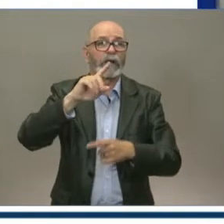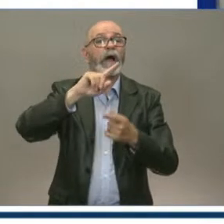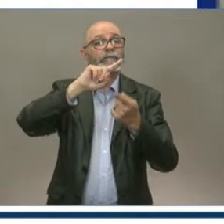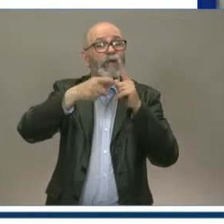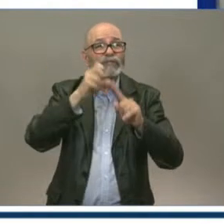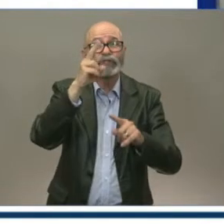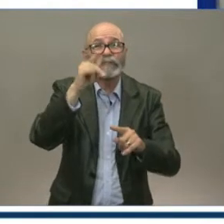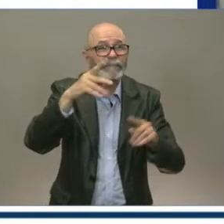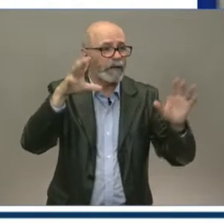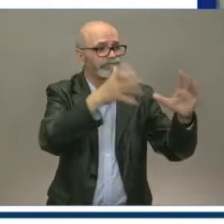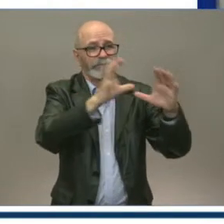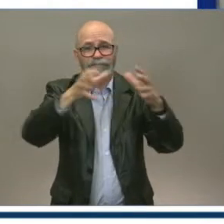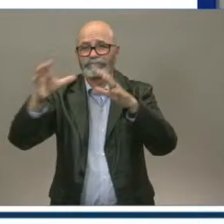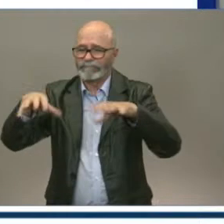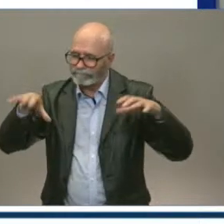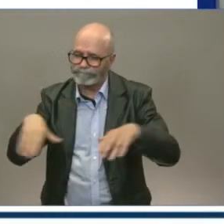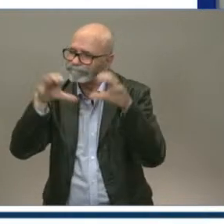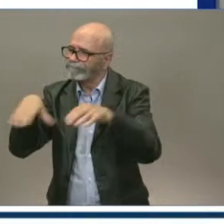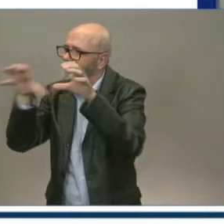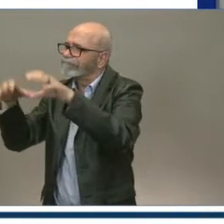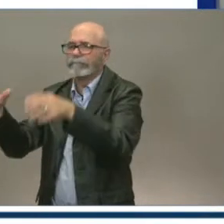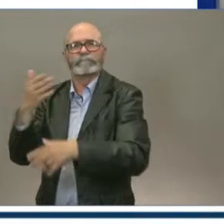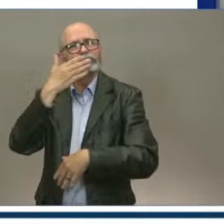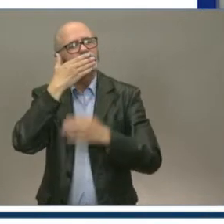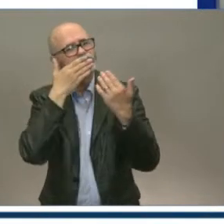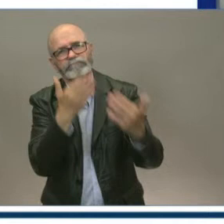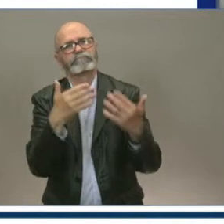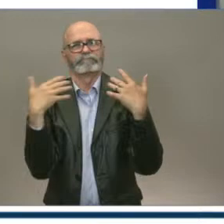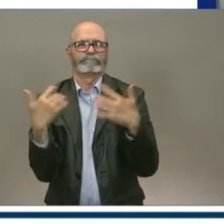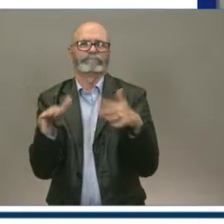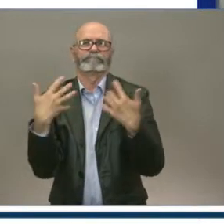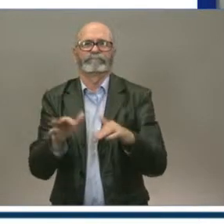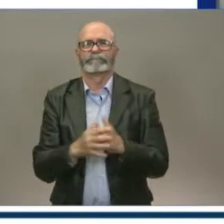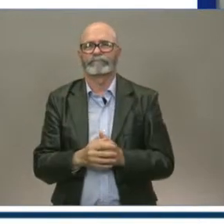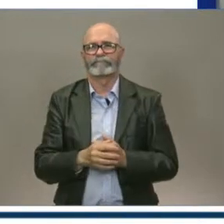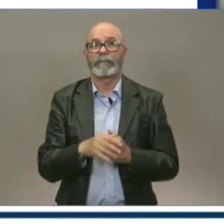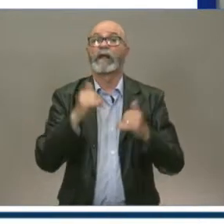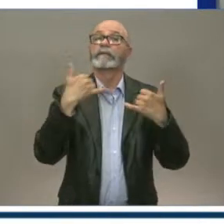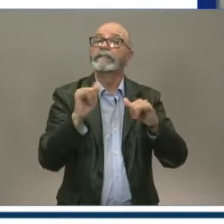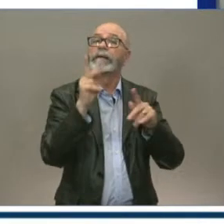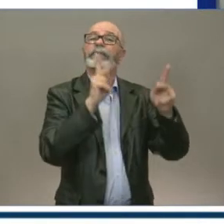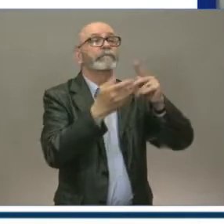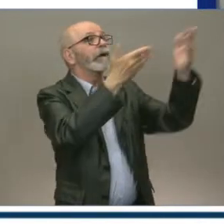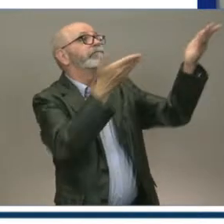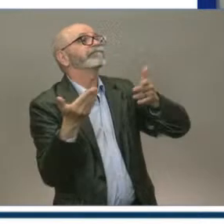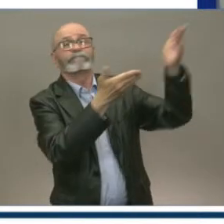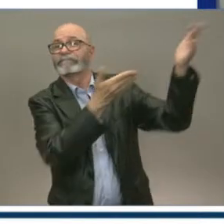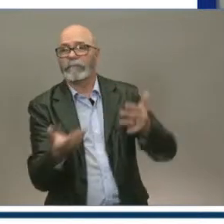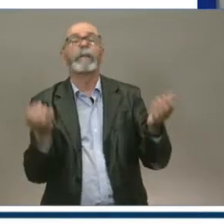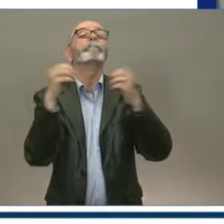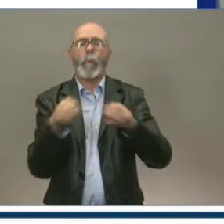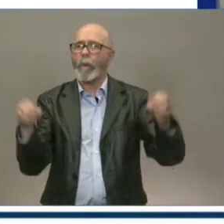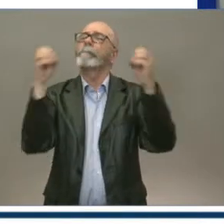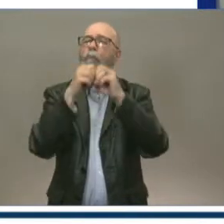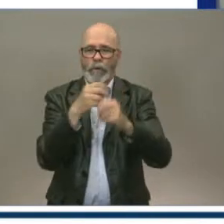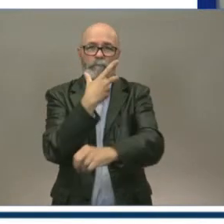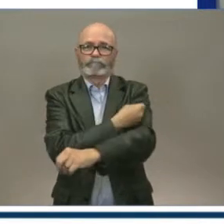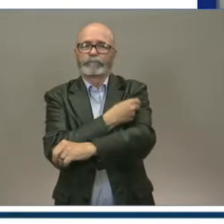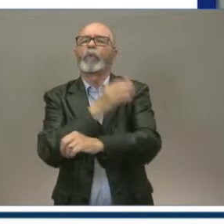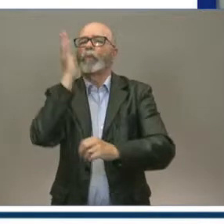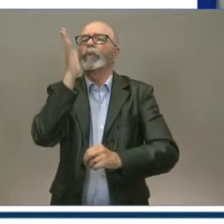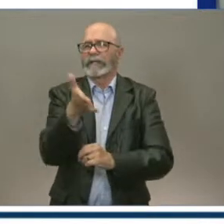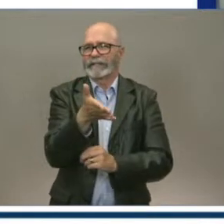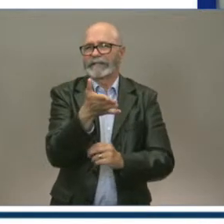We said we'd ramp up doses going in arms as supply from the federal government expanded, and we've done so. We said we'd